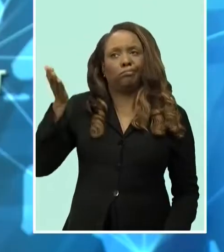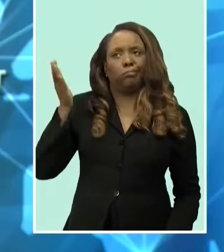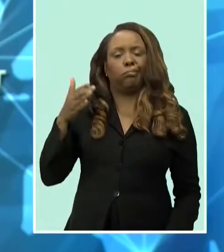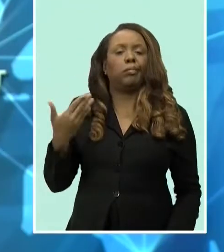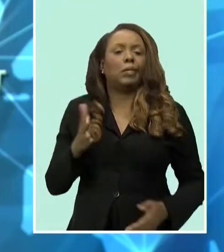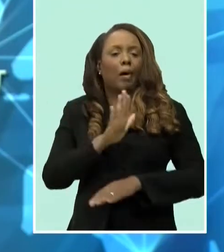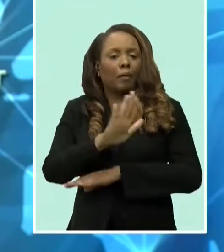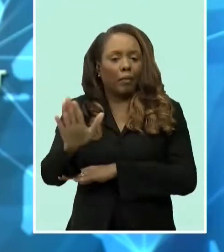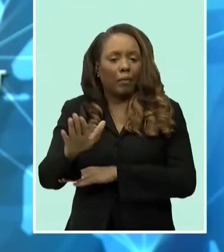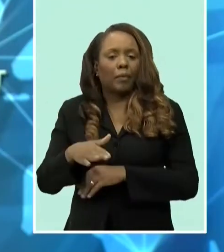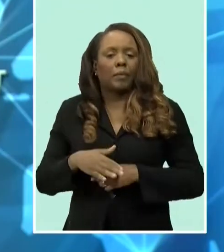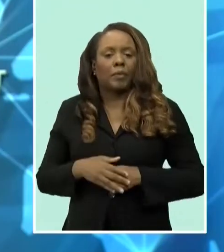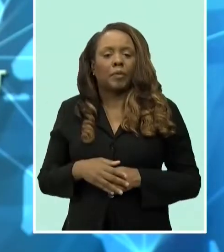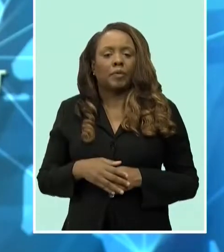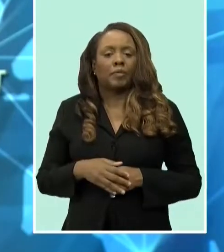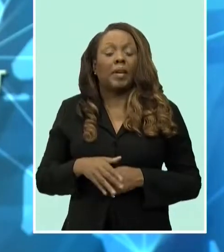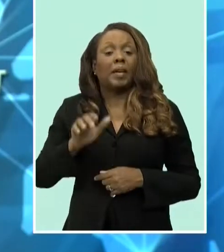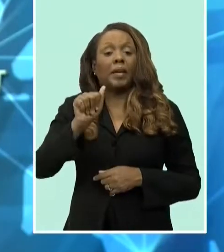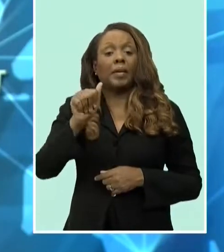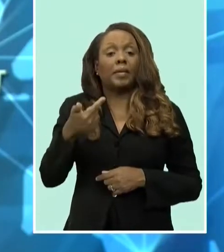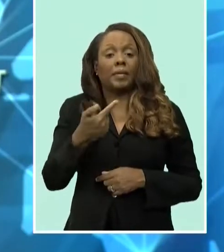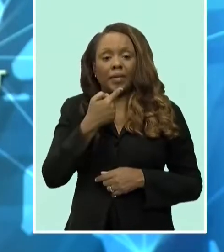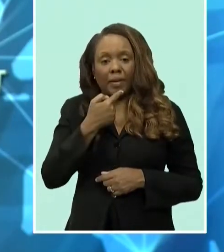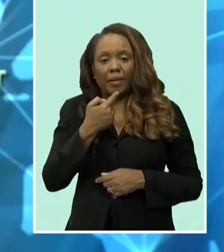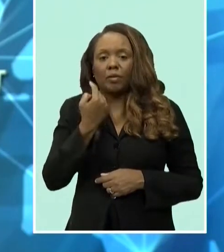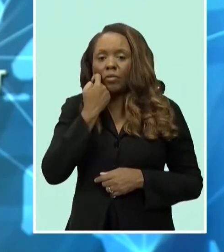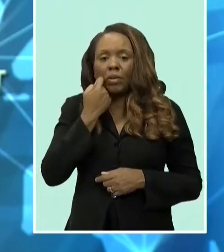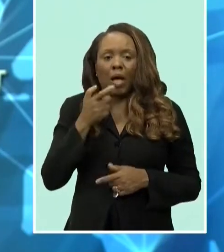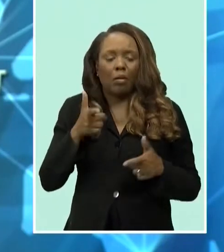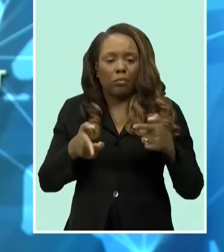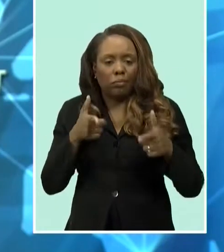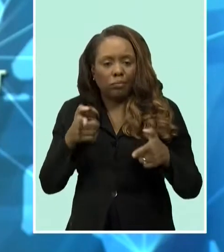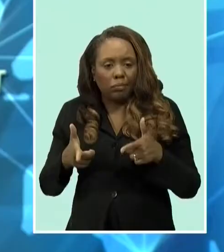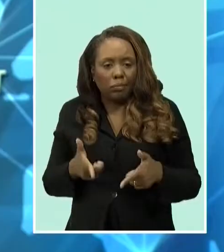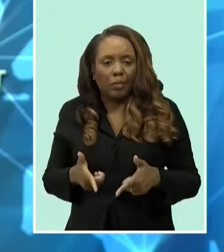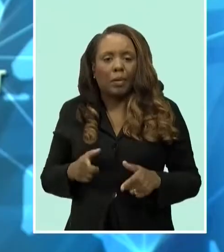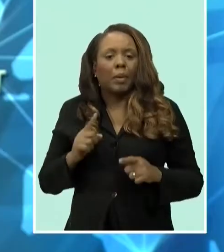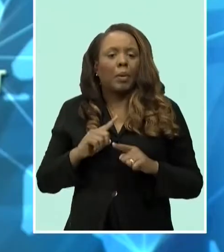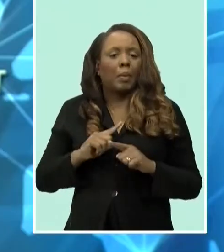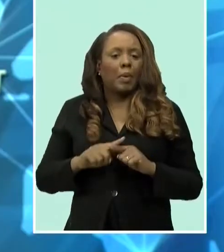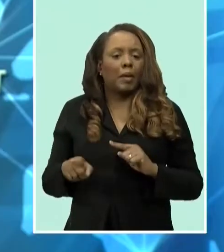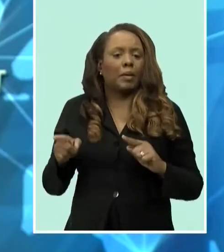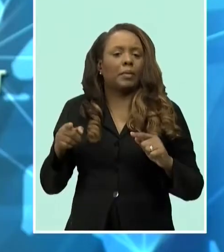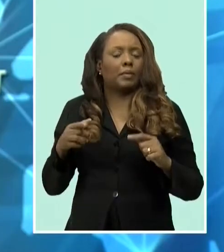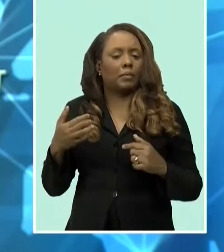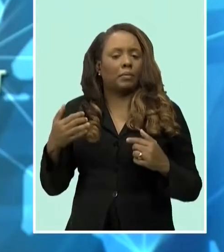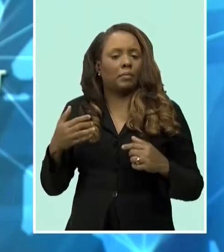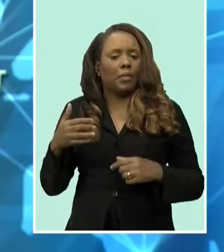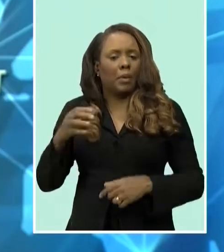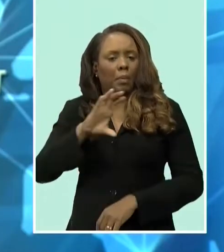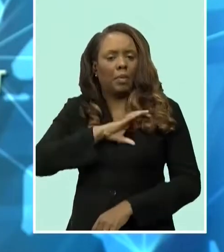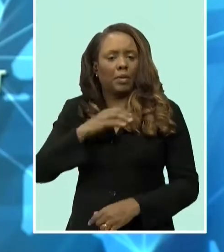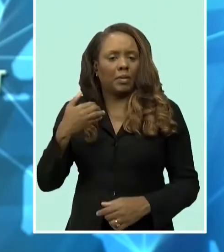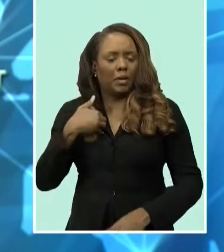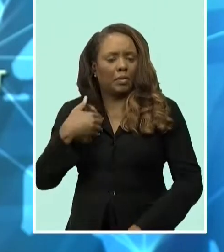company of top officers, the AG called the recent shootings a spike, noting the force has the power to deal with the